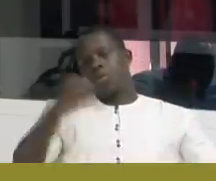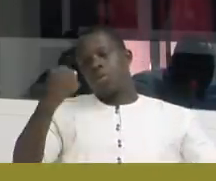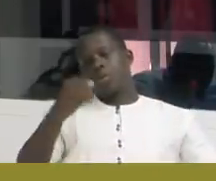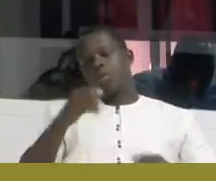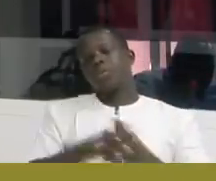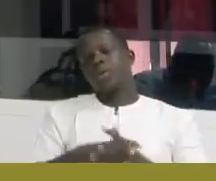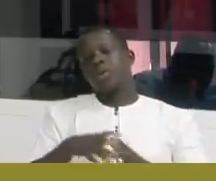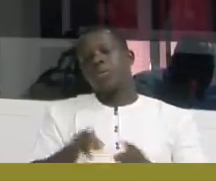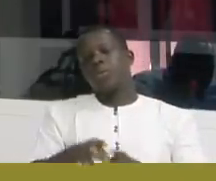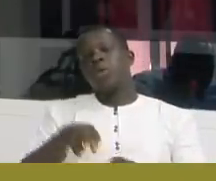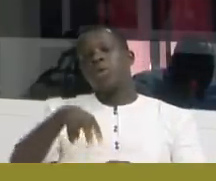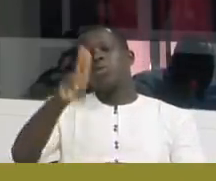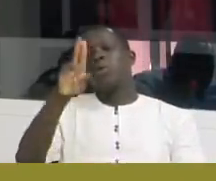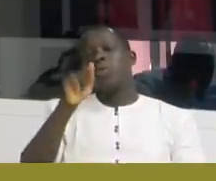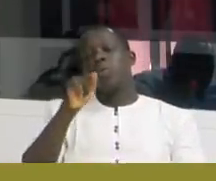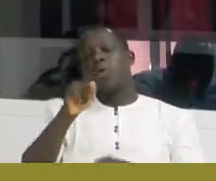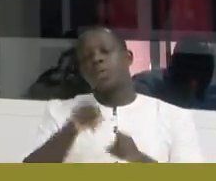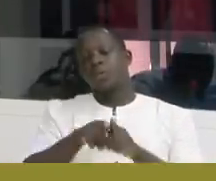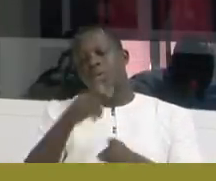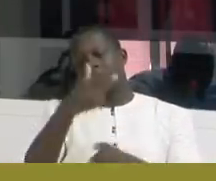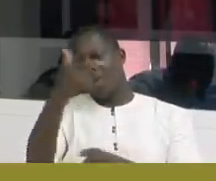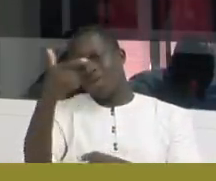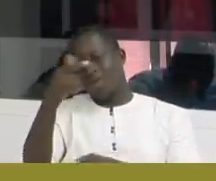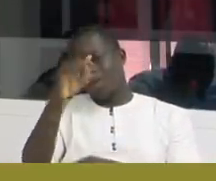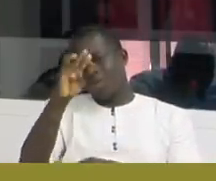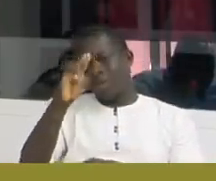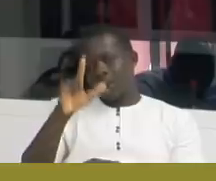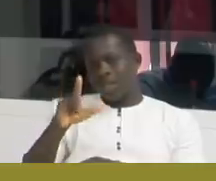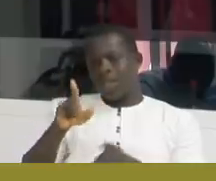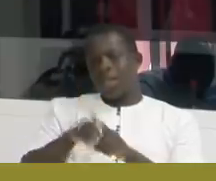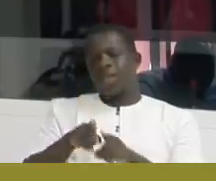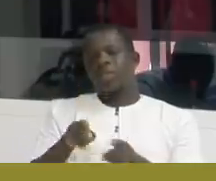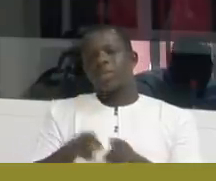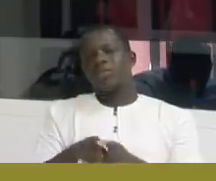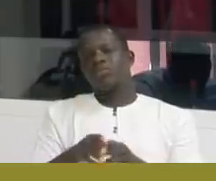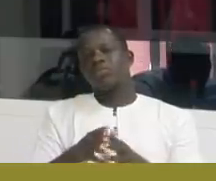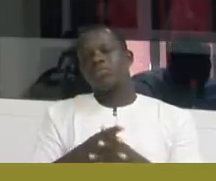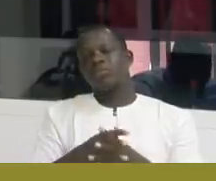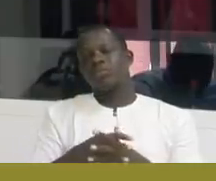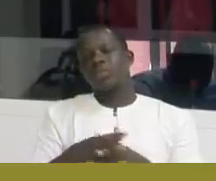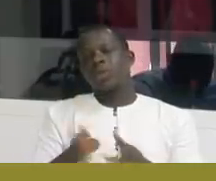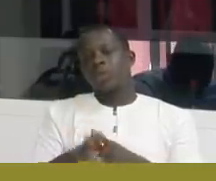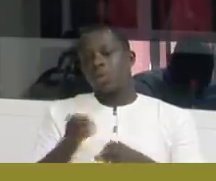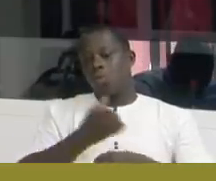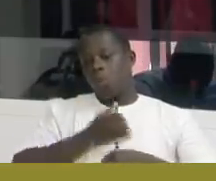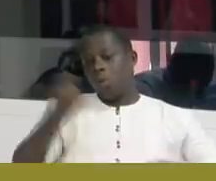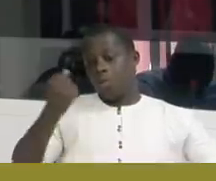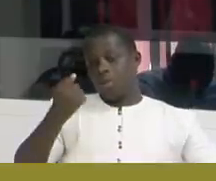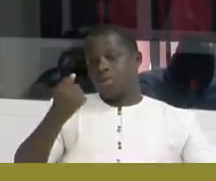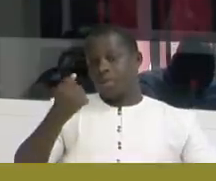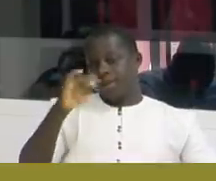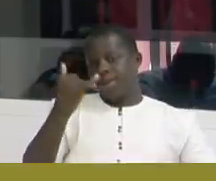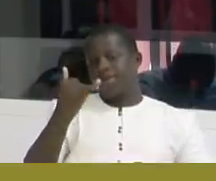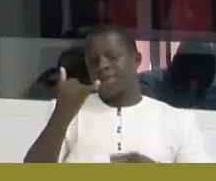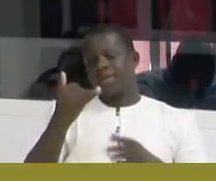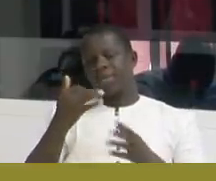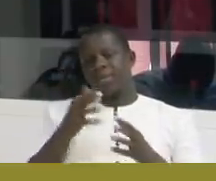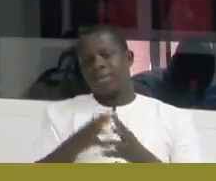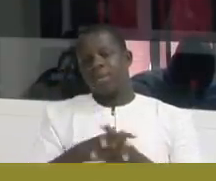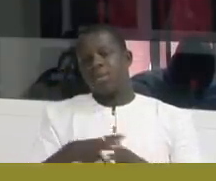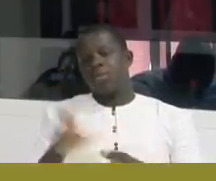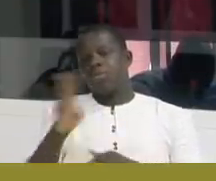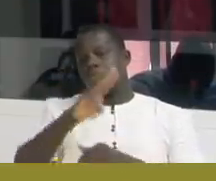The 12.7 millimeter anti-aircraft. But these are weapons nonetheless. Yes, but they are